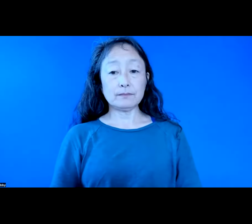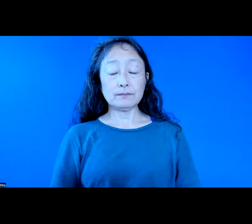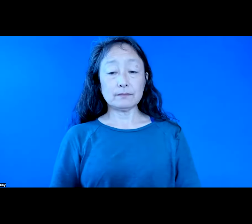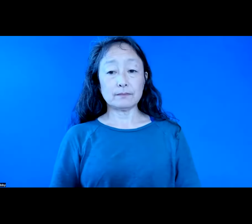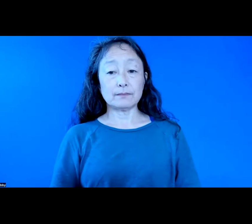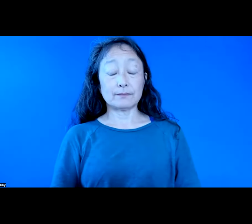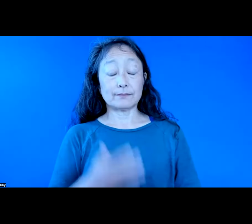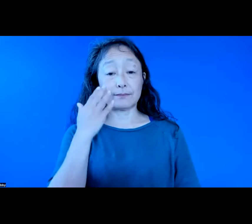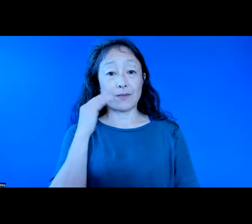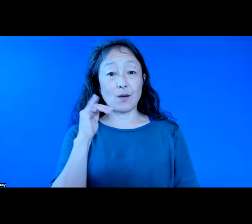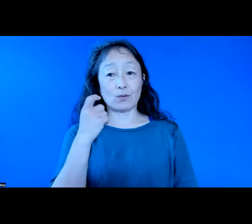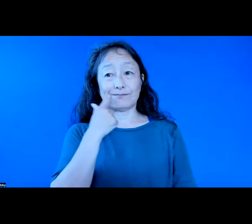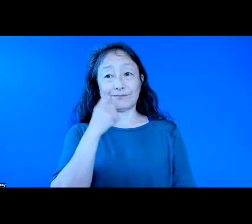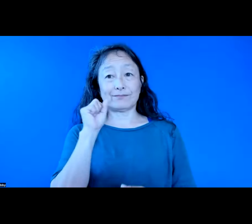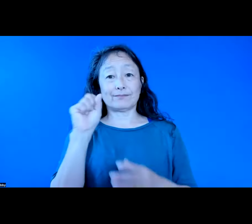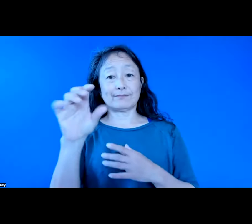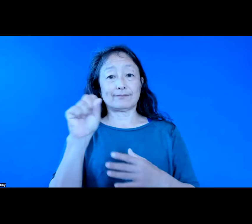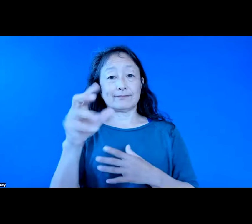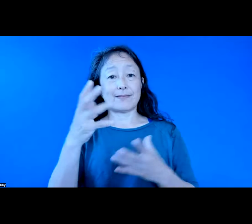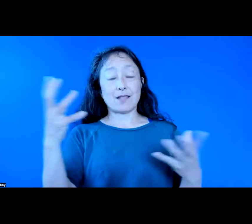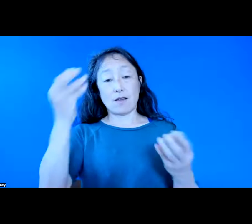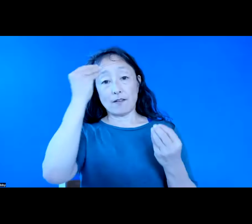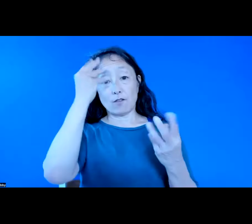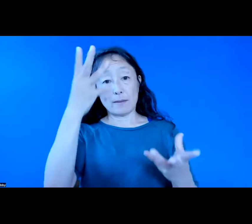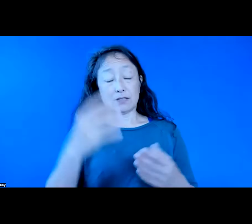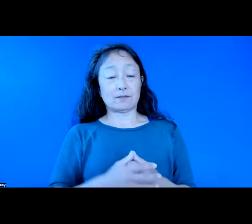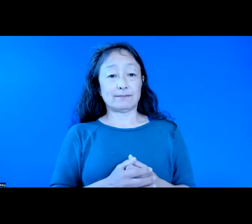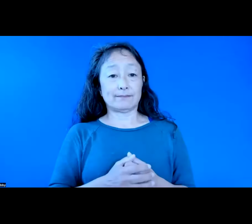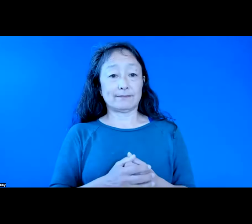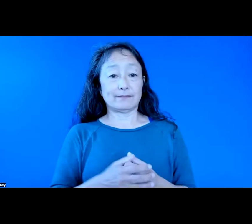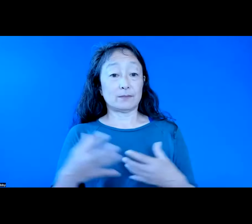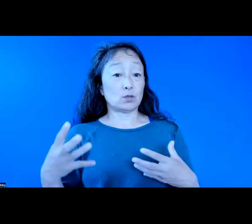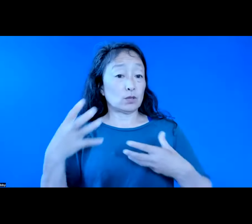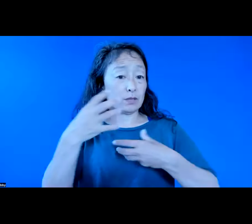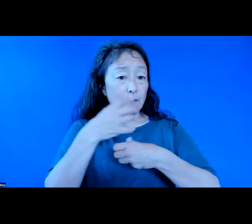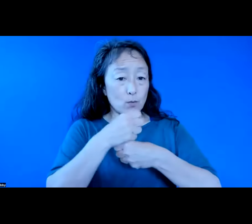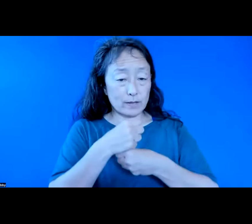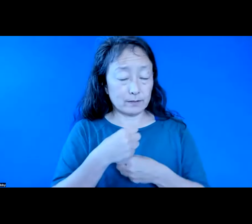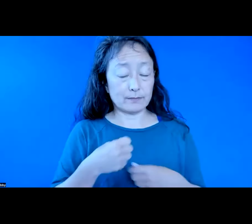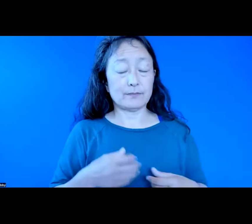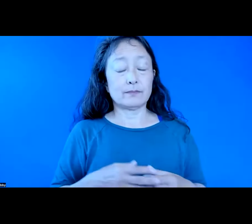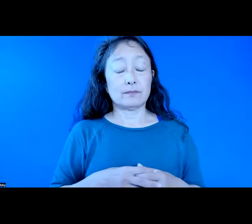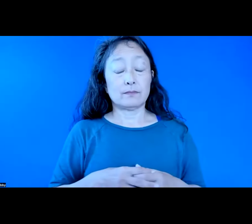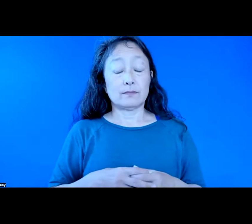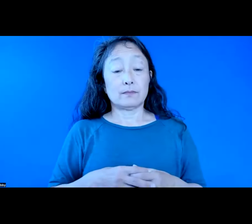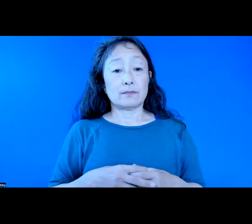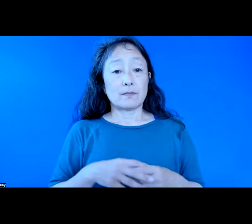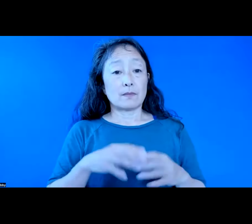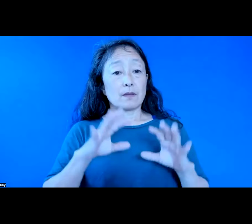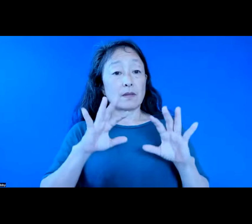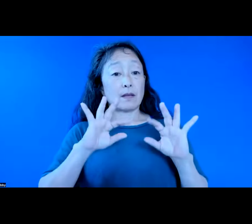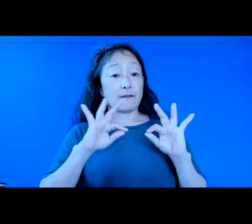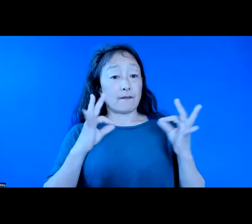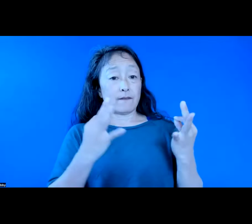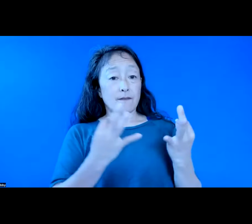That was a lot of information. To summarize all of it is that families are